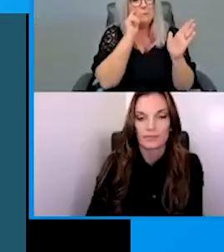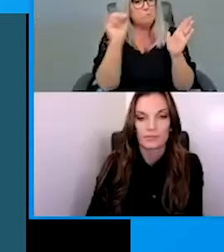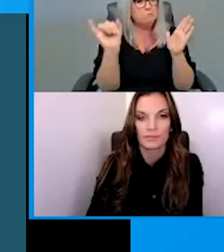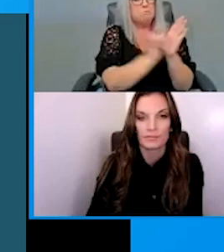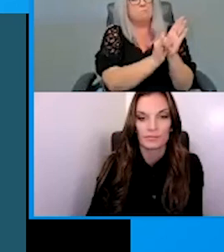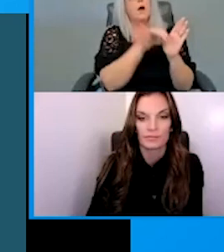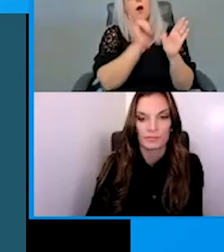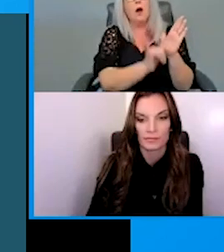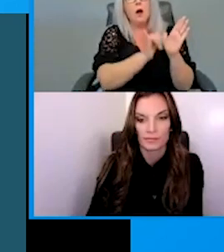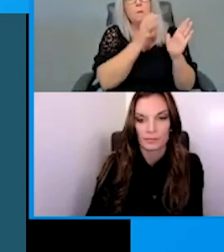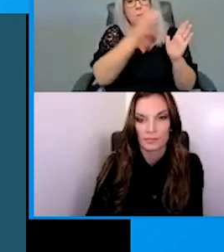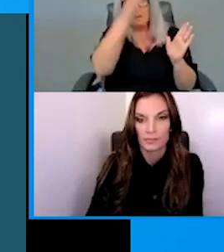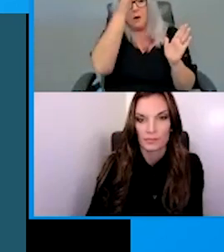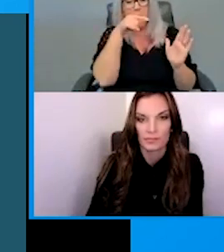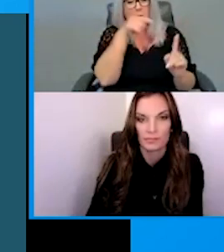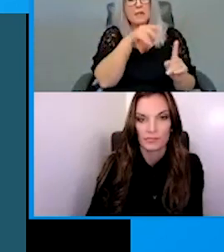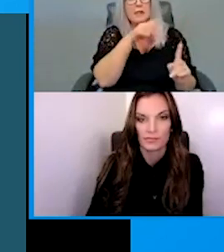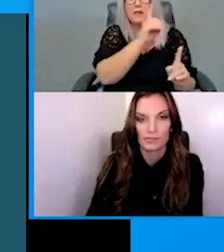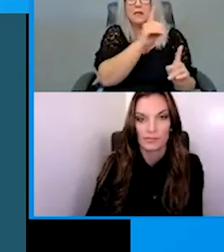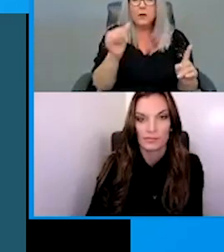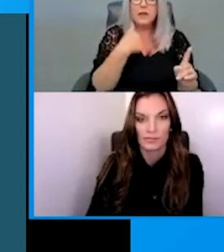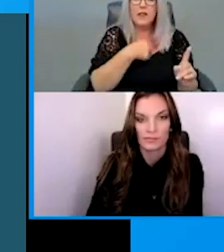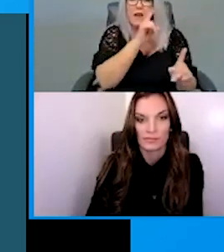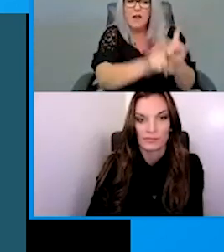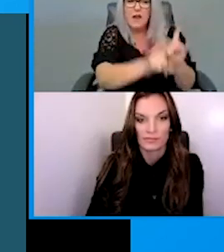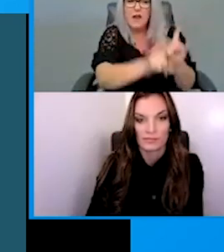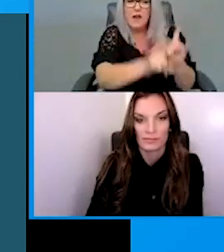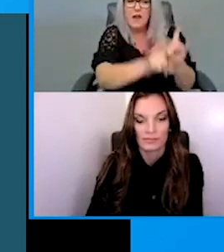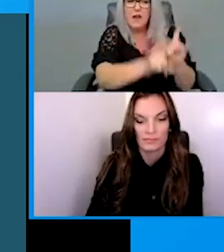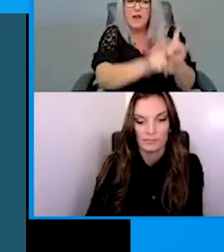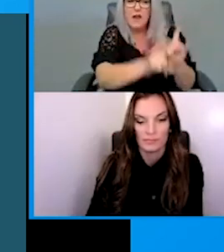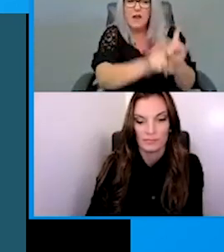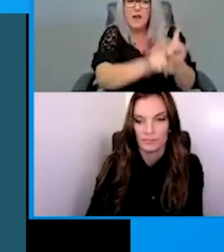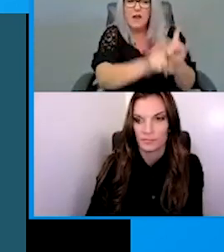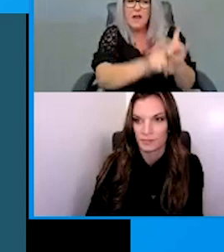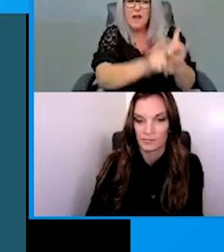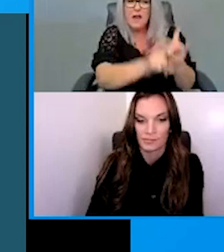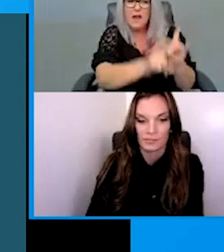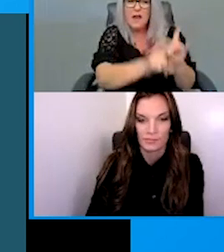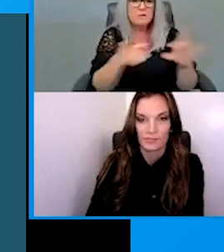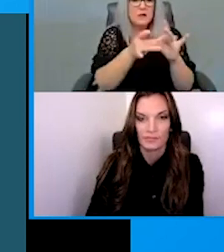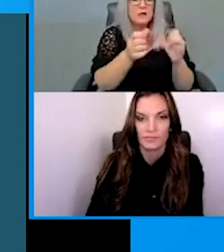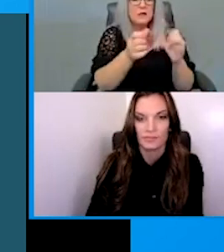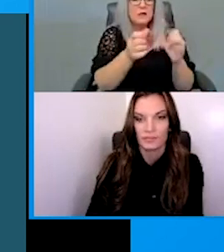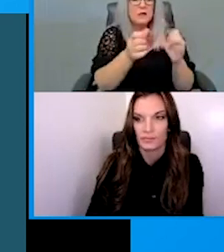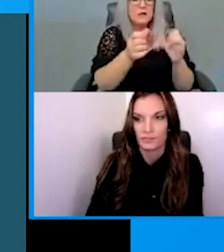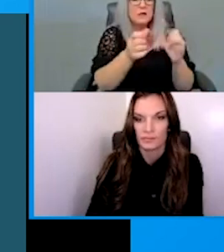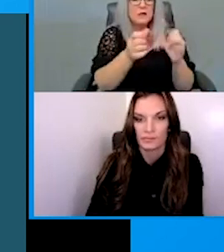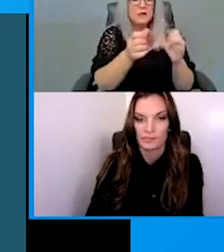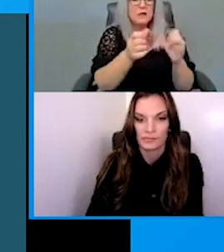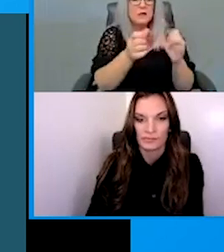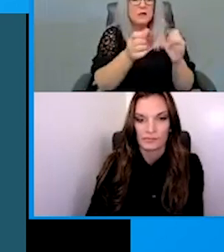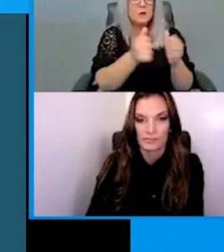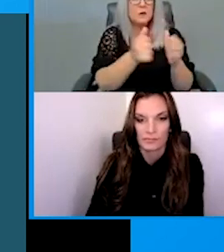disabilities is they ask after the family is connected to like child protective services or sometimes early intervention,